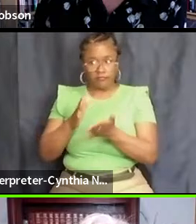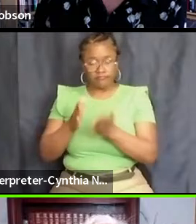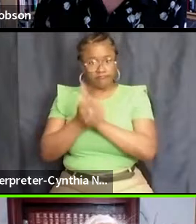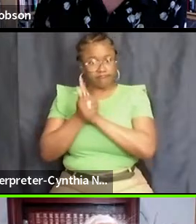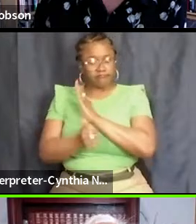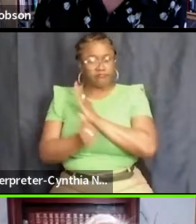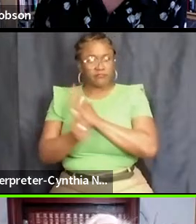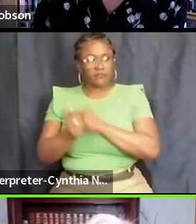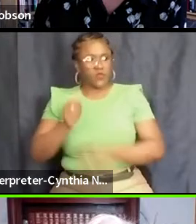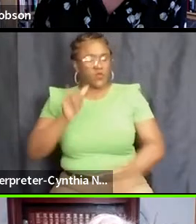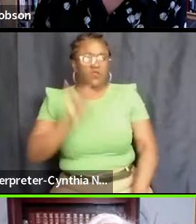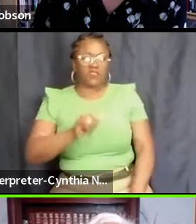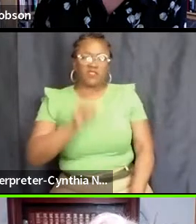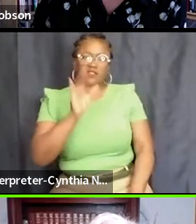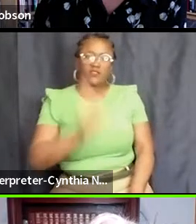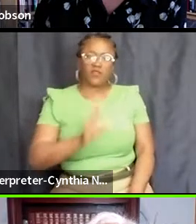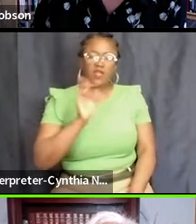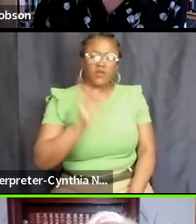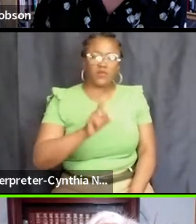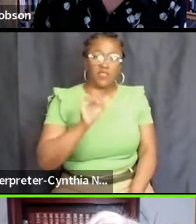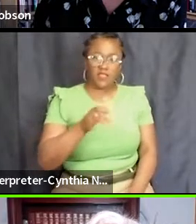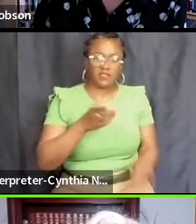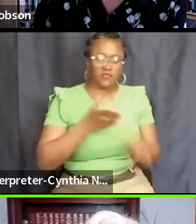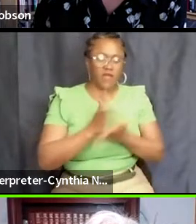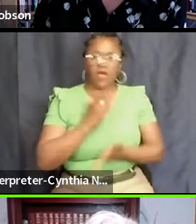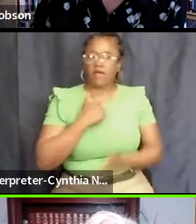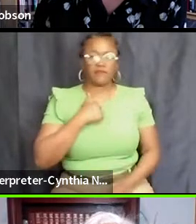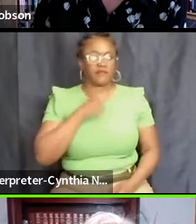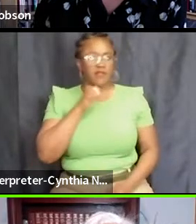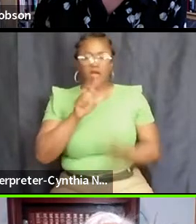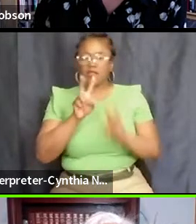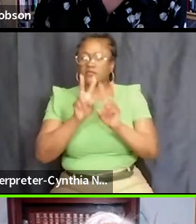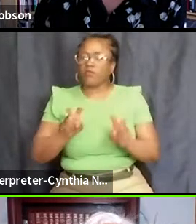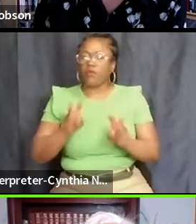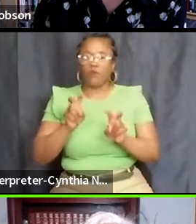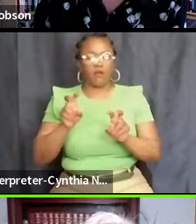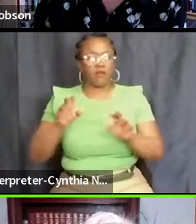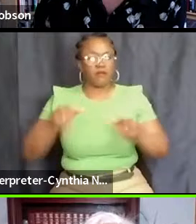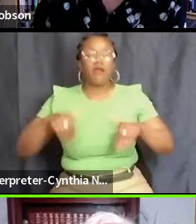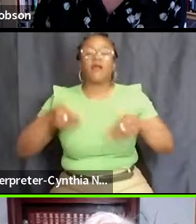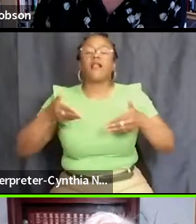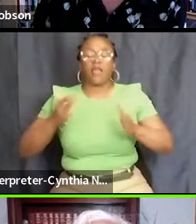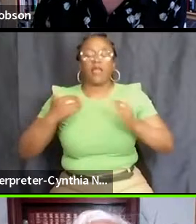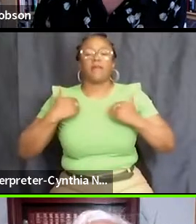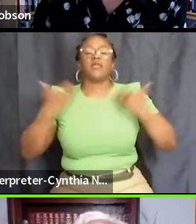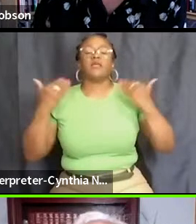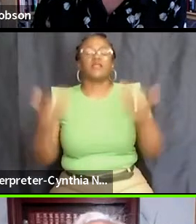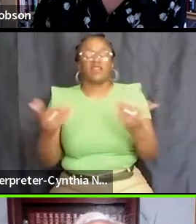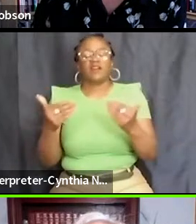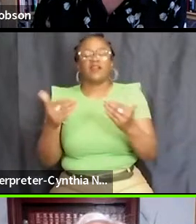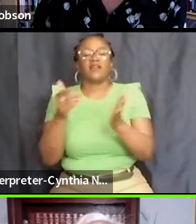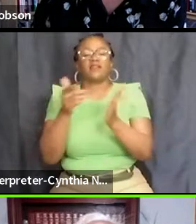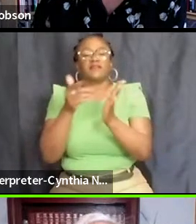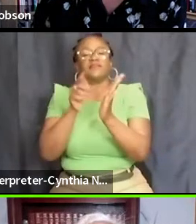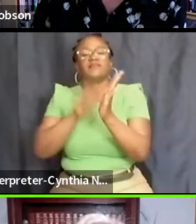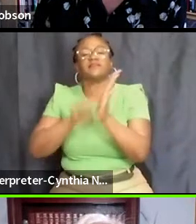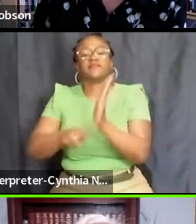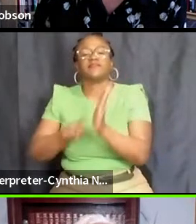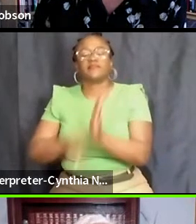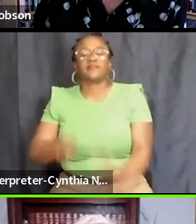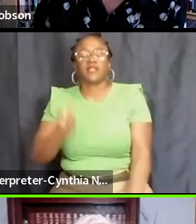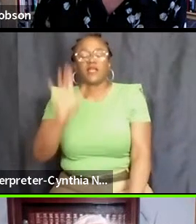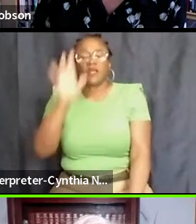great question. And that is a right that I have not explored yet. Let me go hunting. And oh